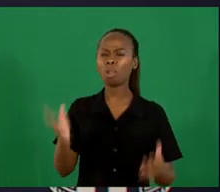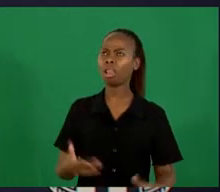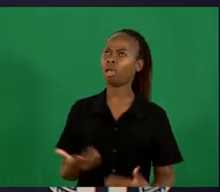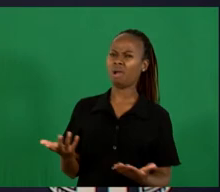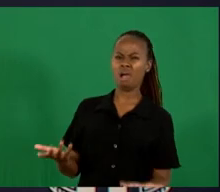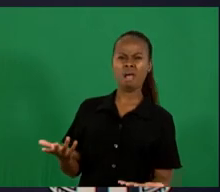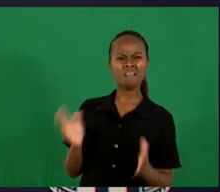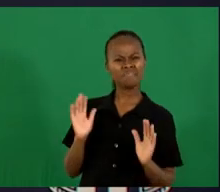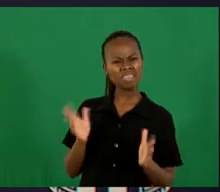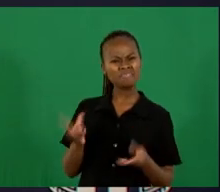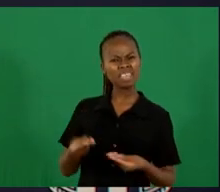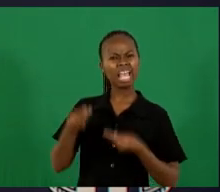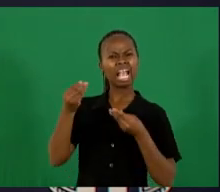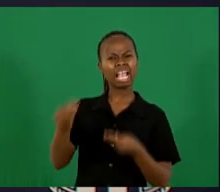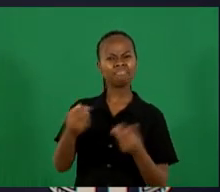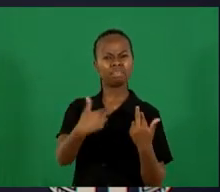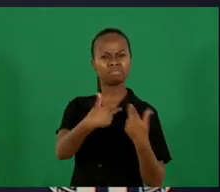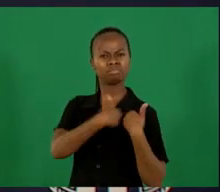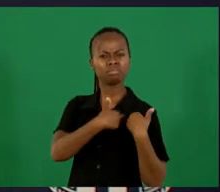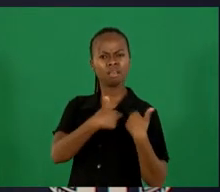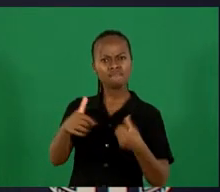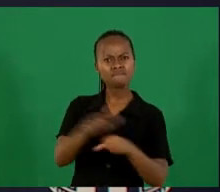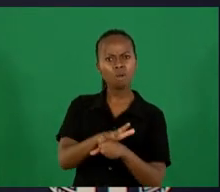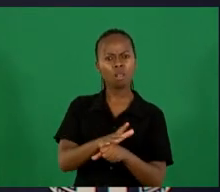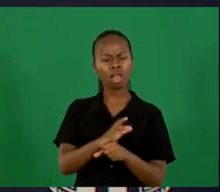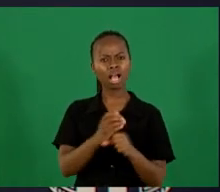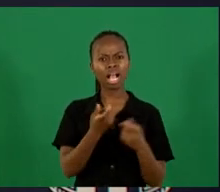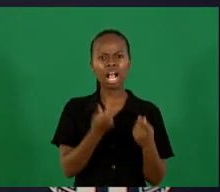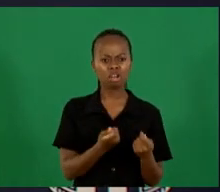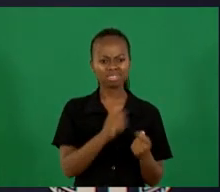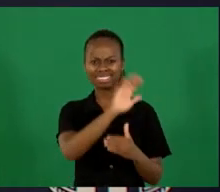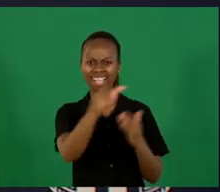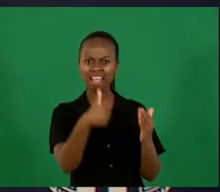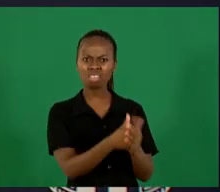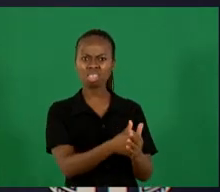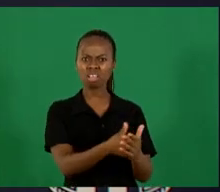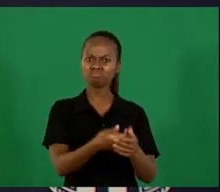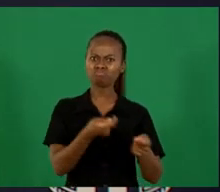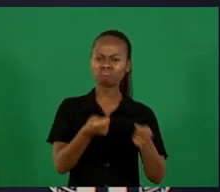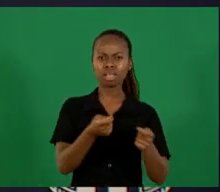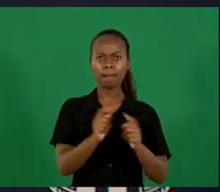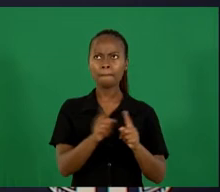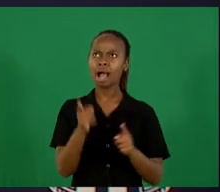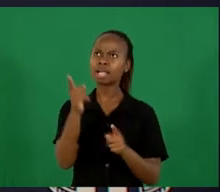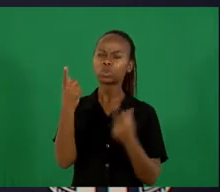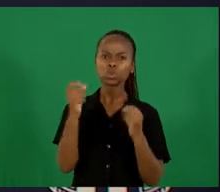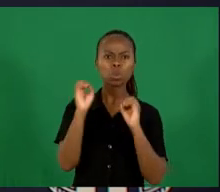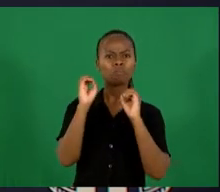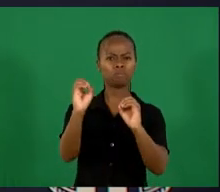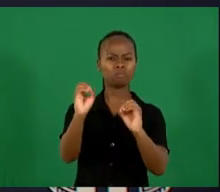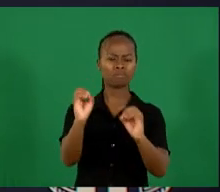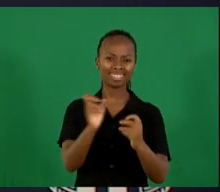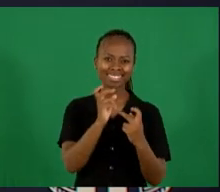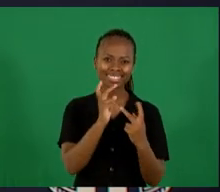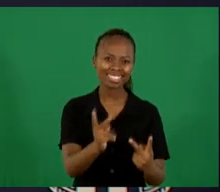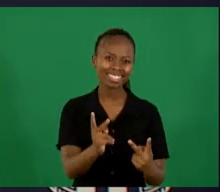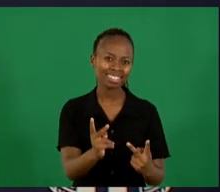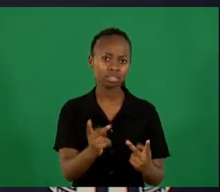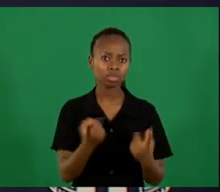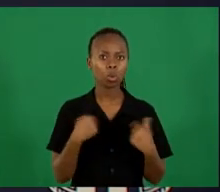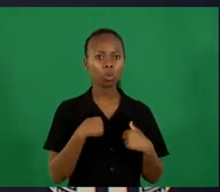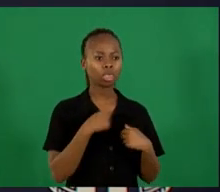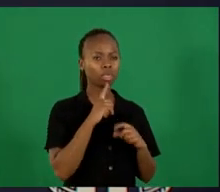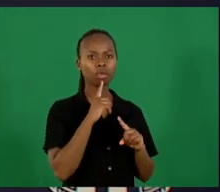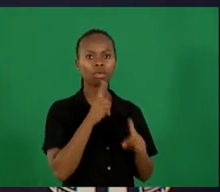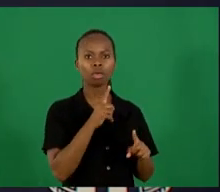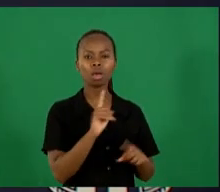a mandate to protect the value of our currency. What have you done? At which stage? What are we going to say?